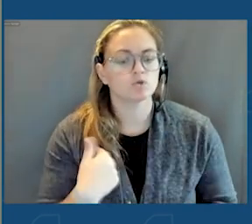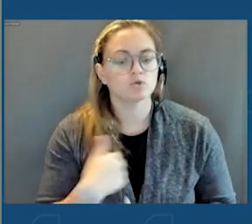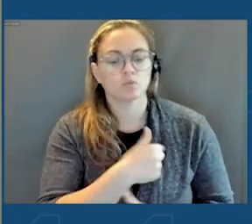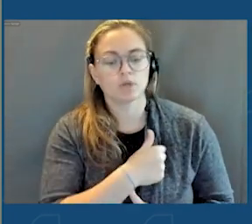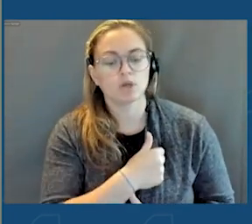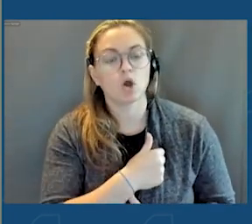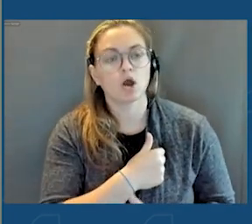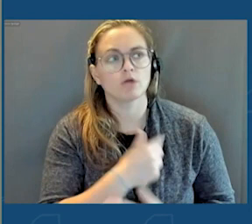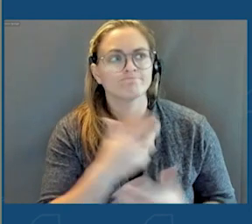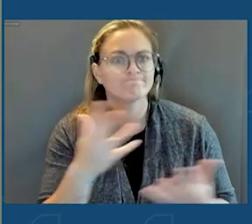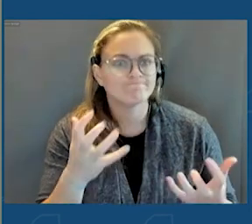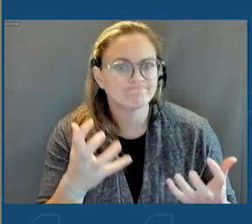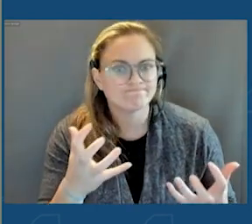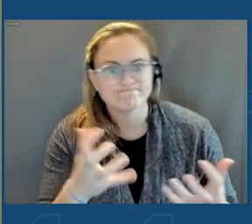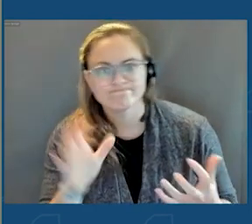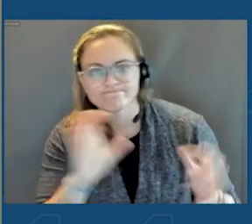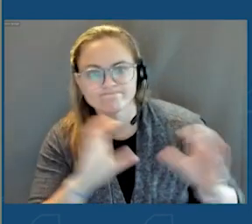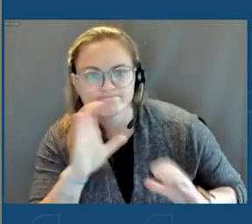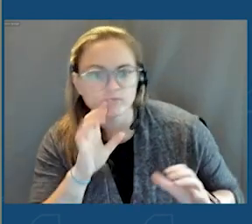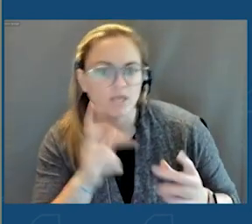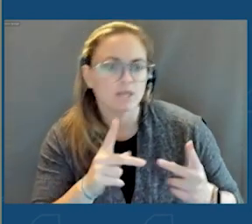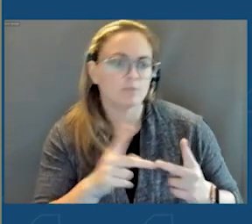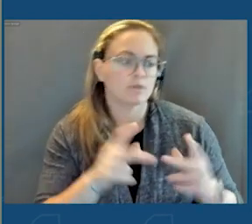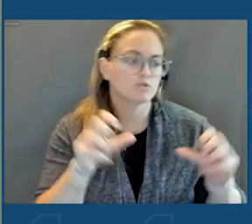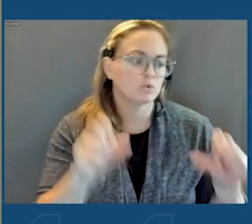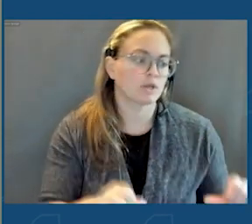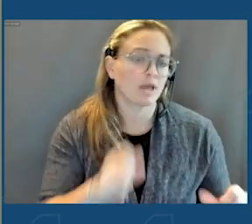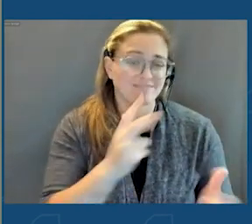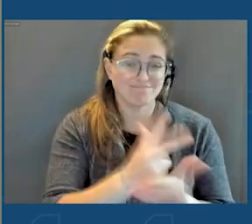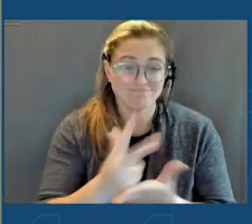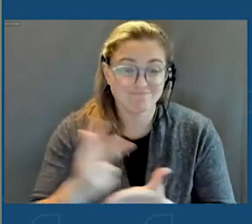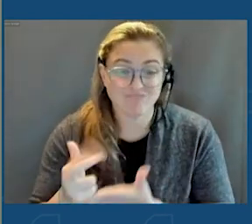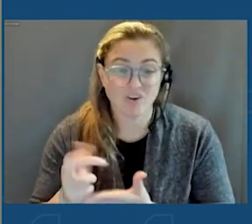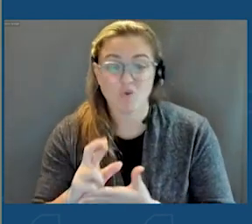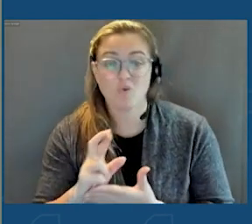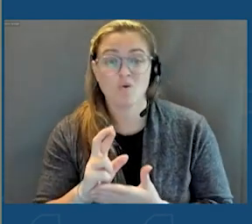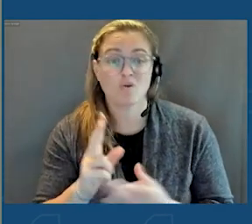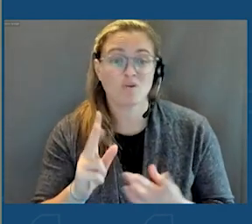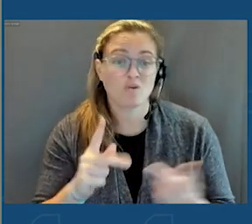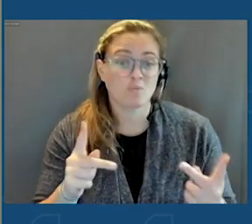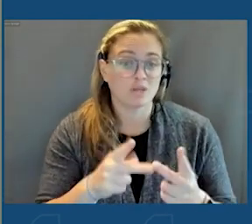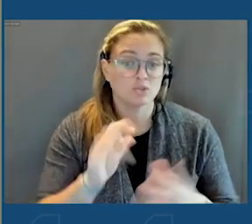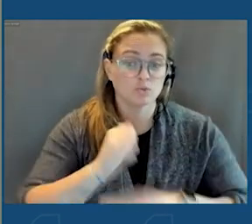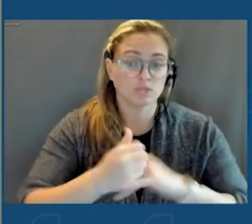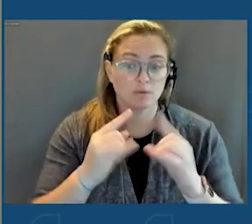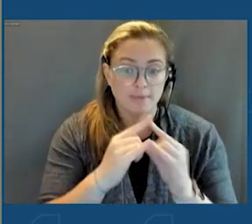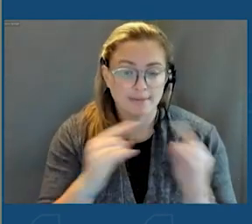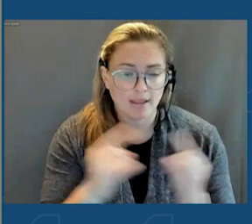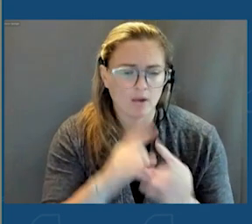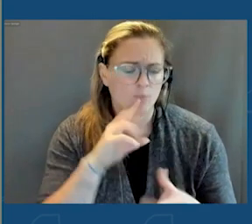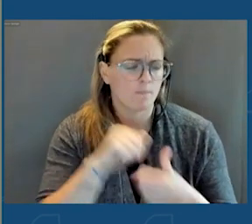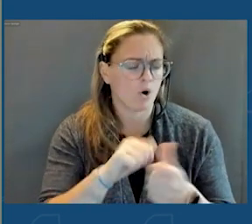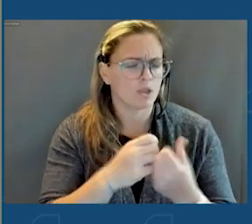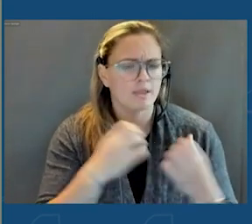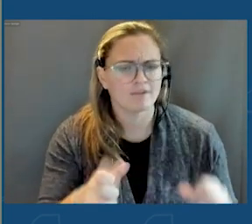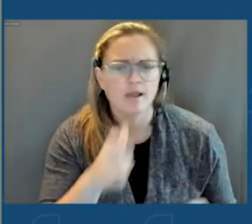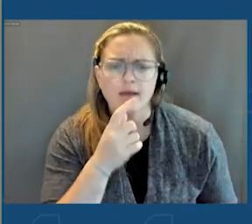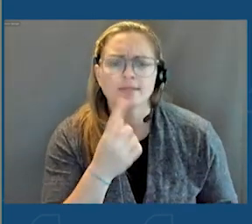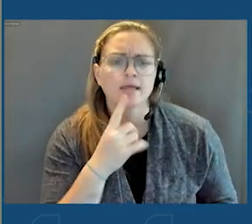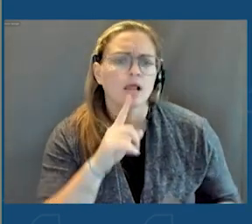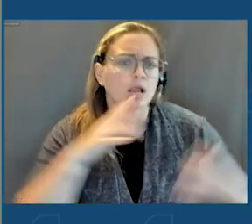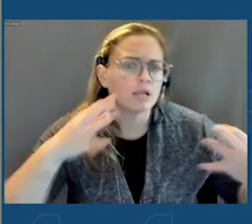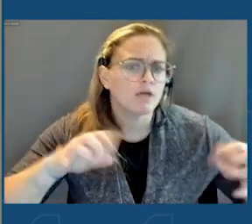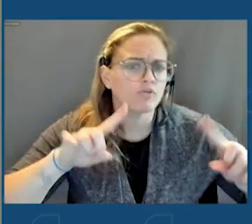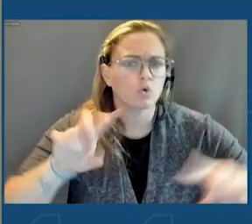looking for any place we can get a parking lot or a place to put up a tent. So that was part of that effort. It was not saying that they're definitely going to